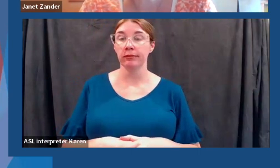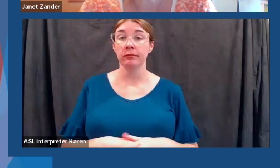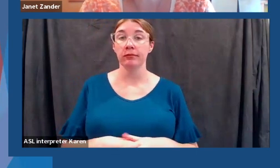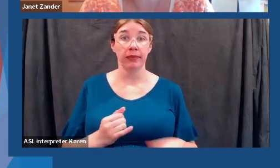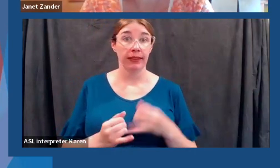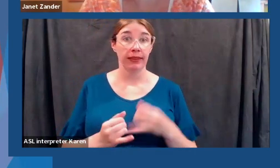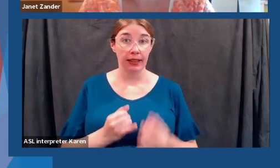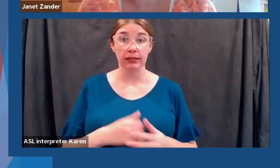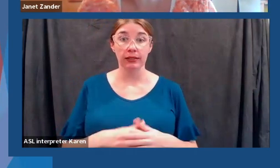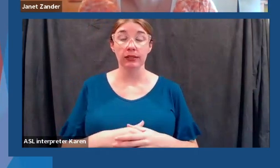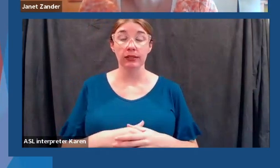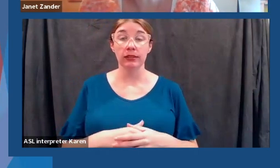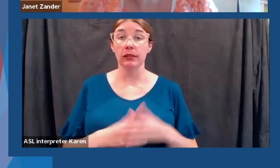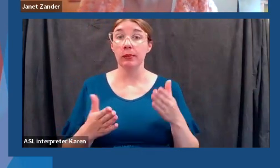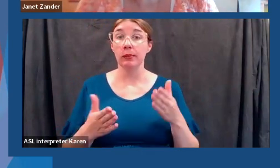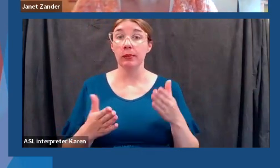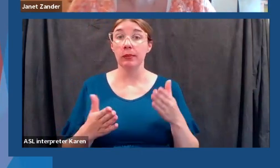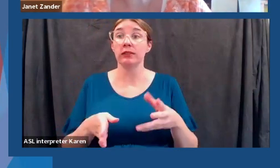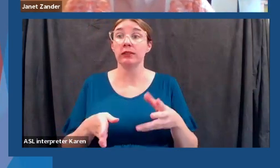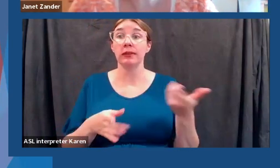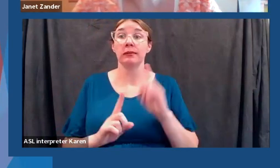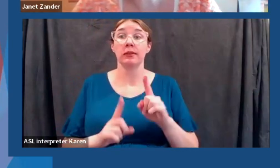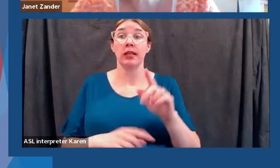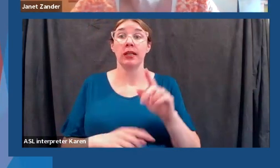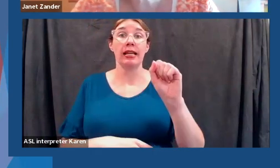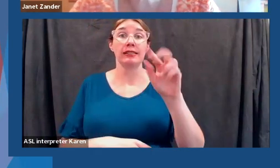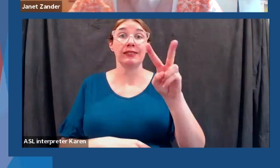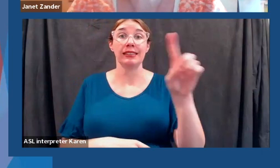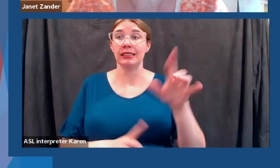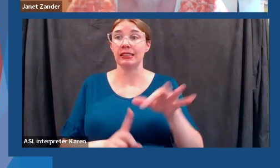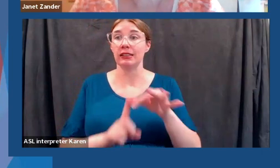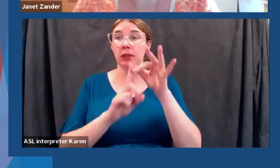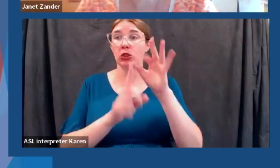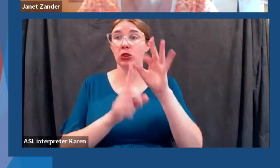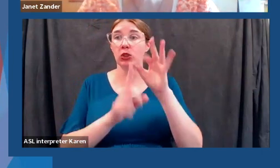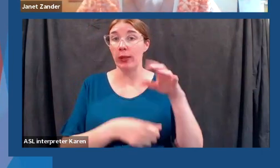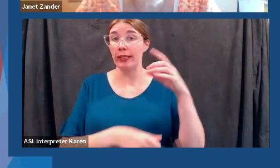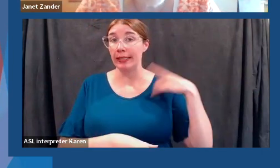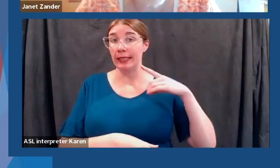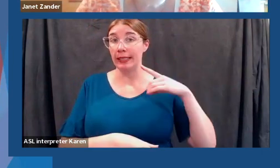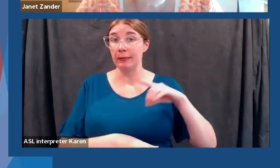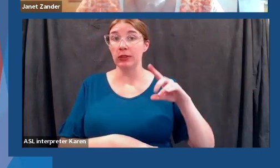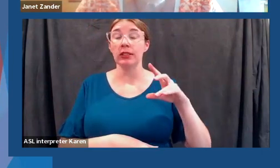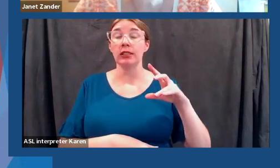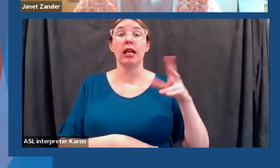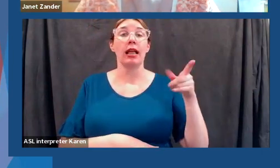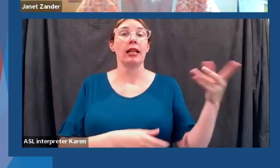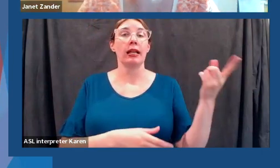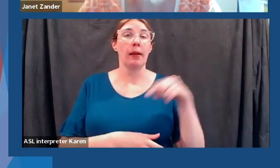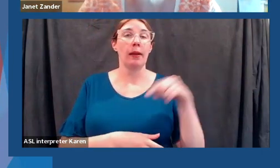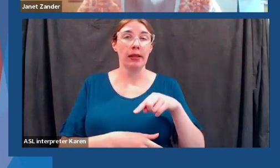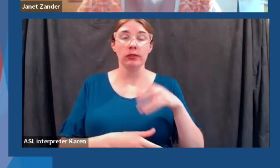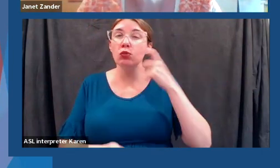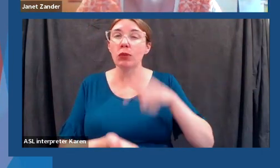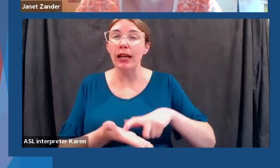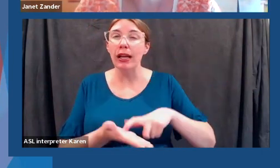special voting deputy or SVD who's going to be conducting voting at the facility, recognizing the really small